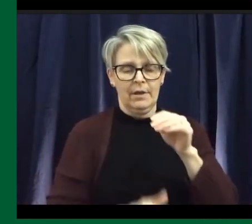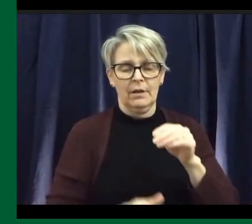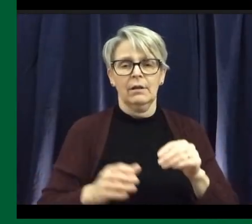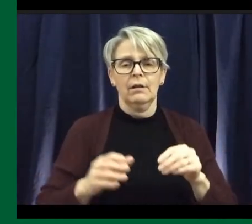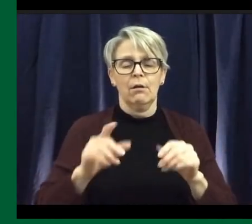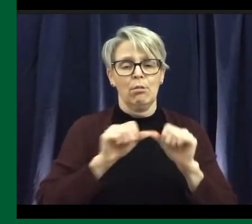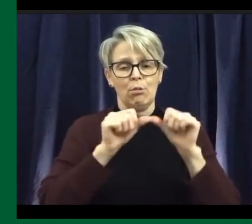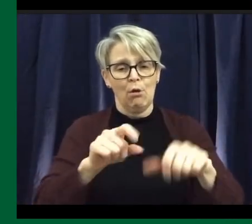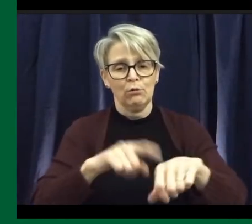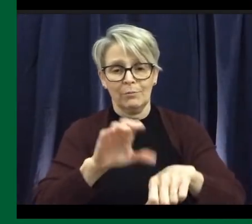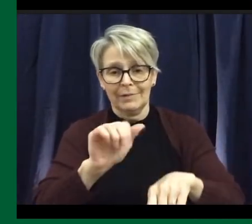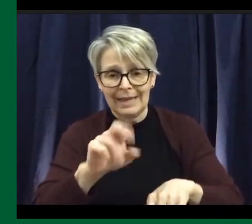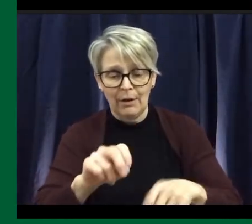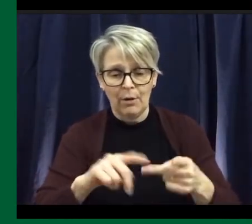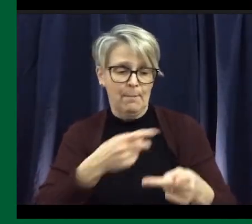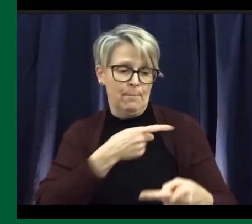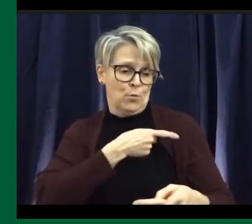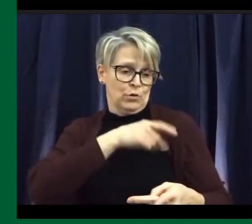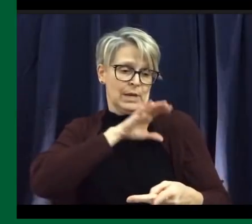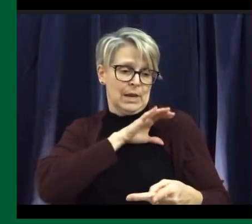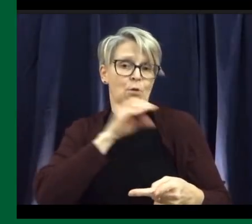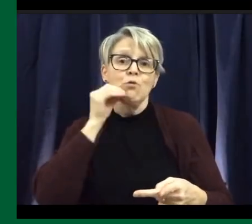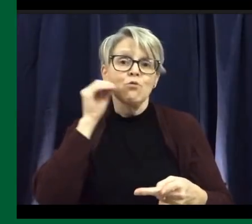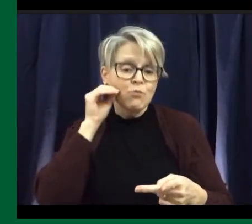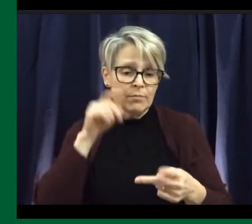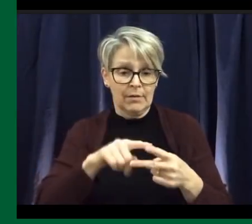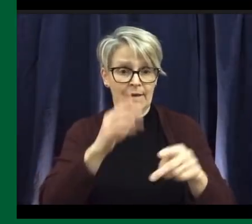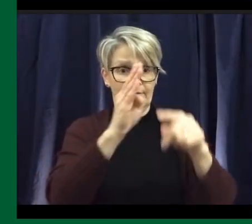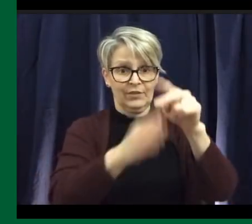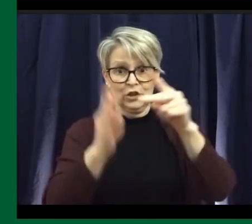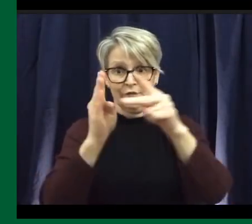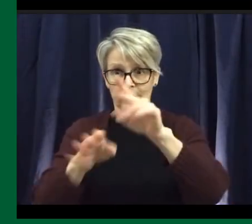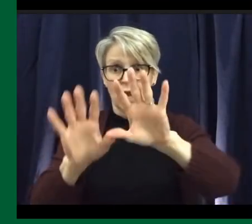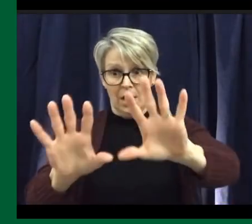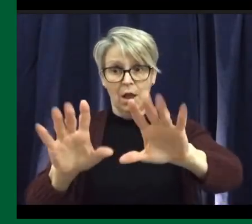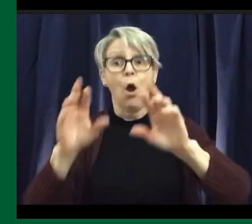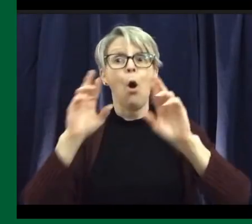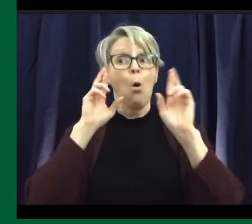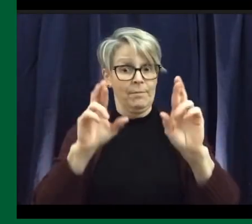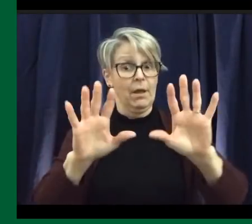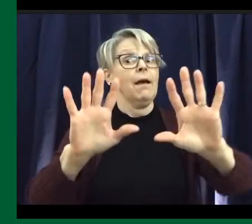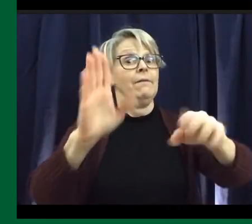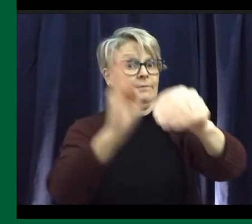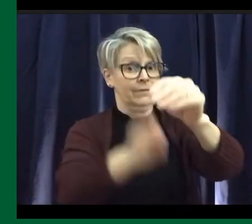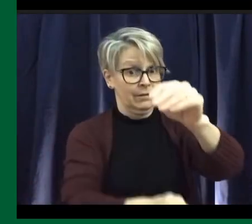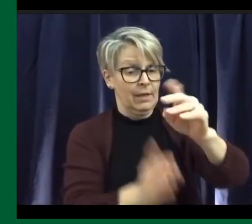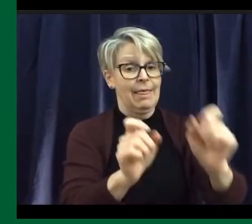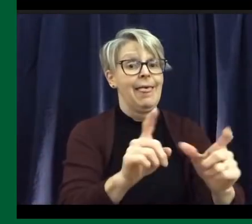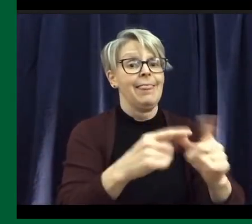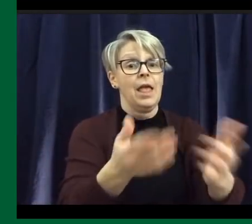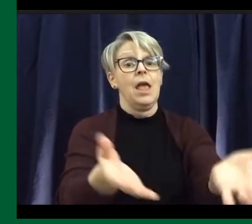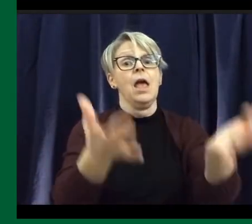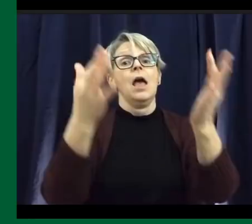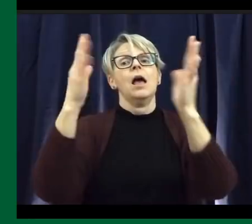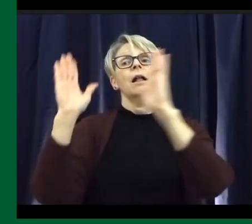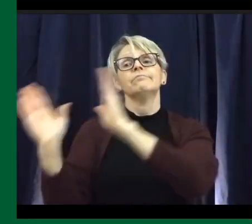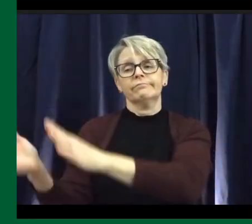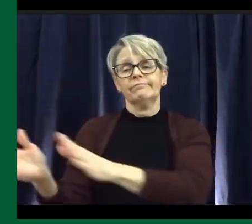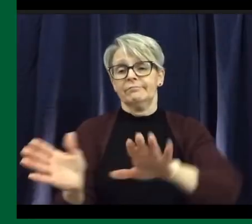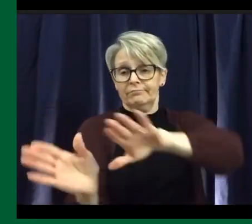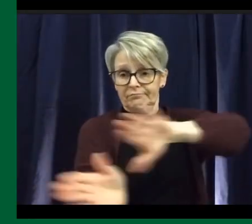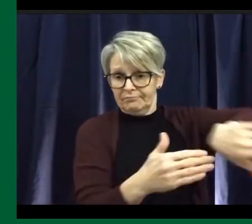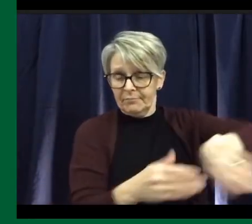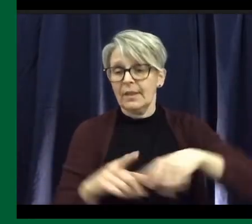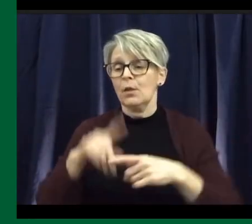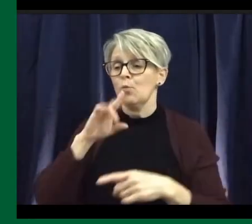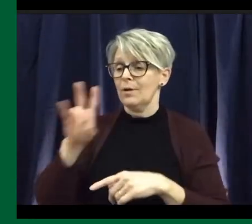vaccinations across the province. And that means that we'll be moving to the next priority, which is our 70 pluses. How we're going to do that will